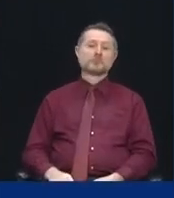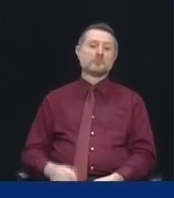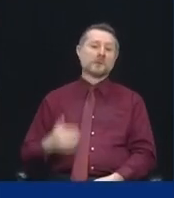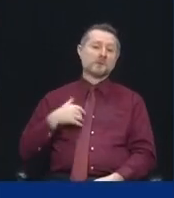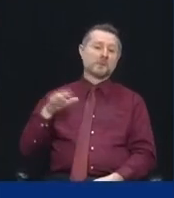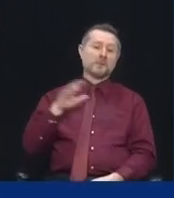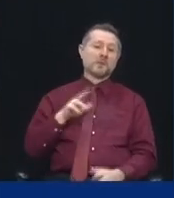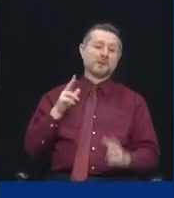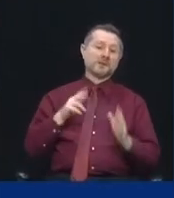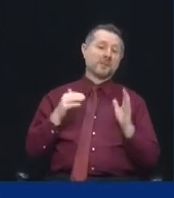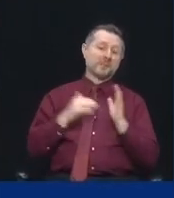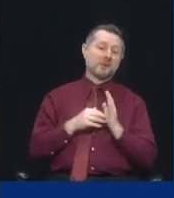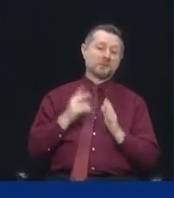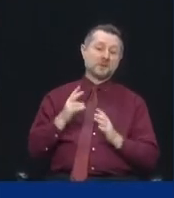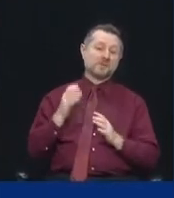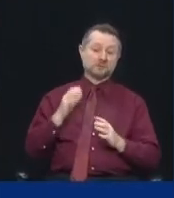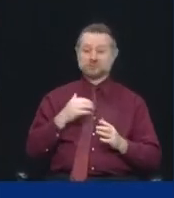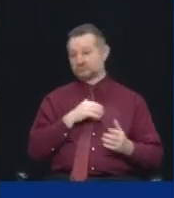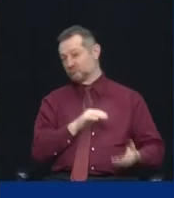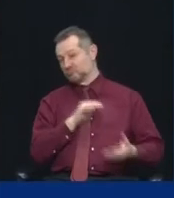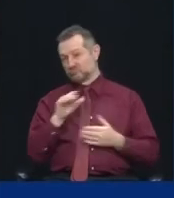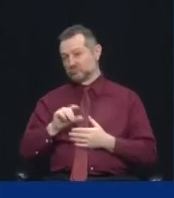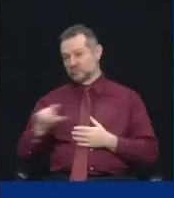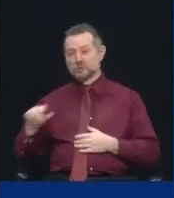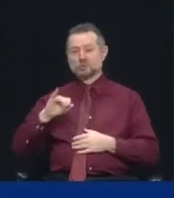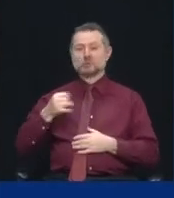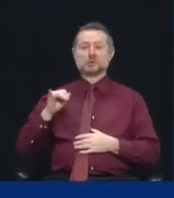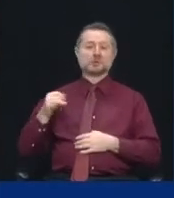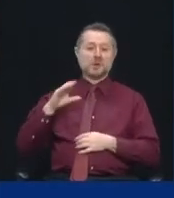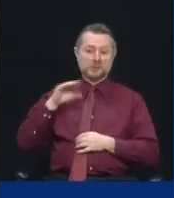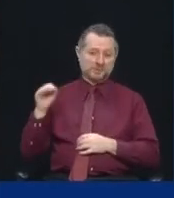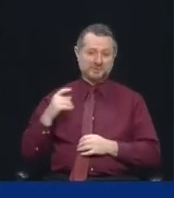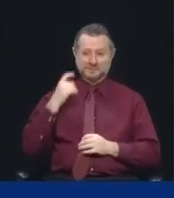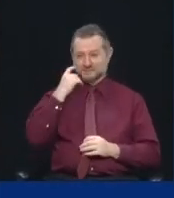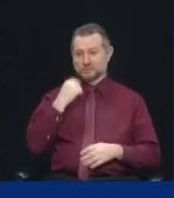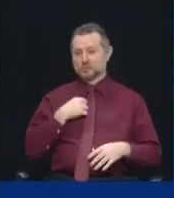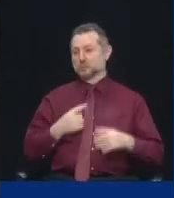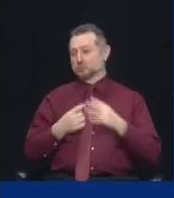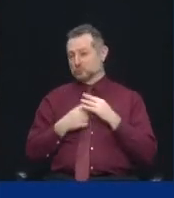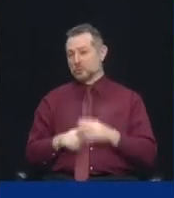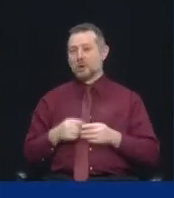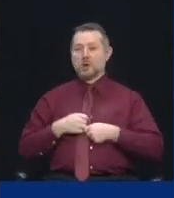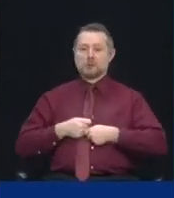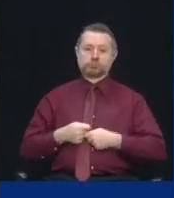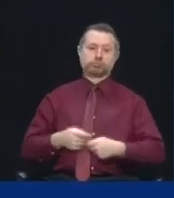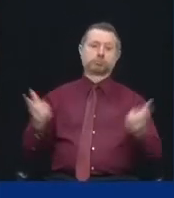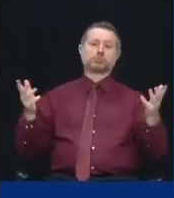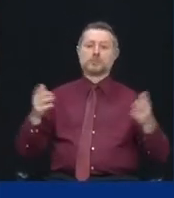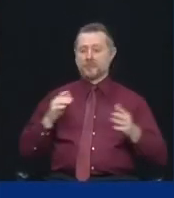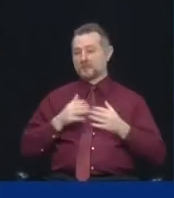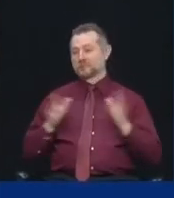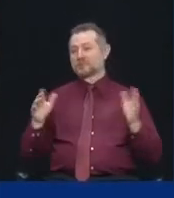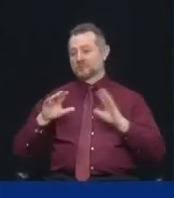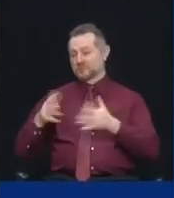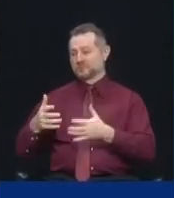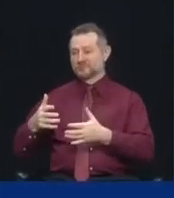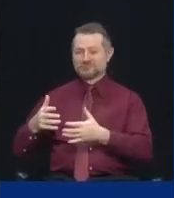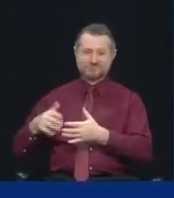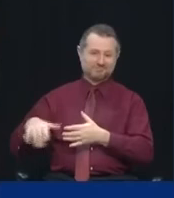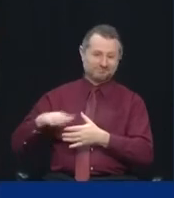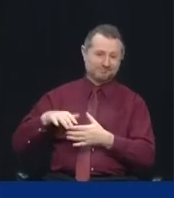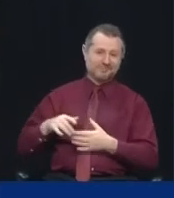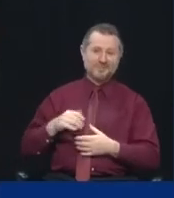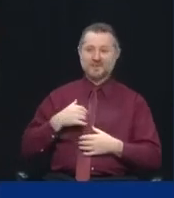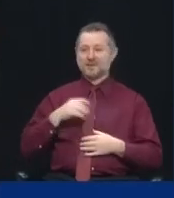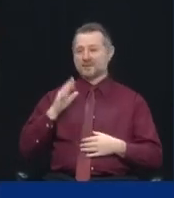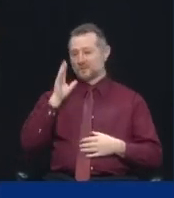3,700 doses of the Johnson & Johnson vaccine a few weeks ago. We have started with the general population, and we will